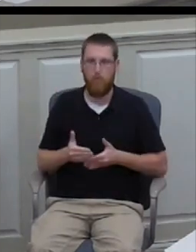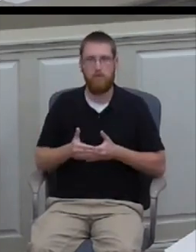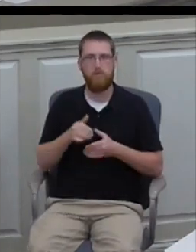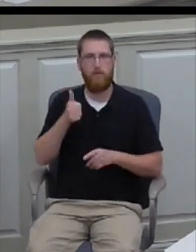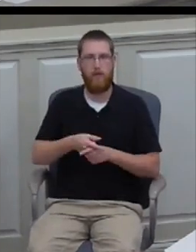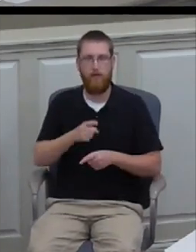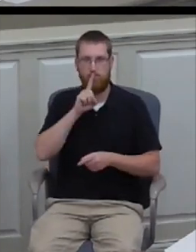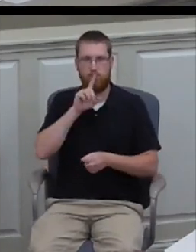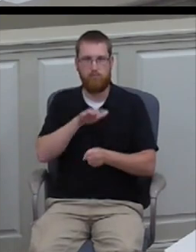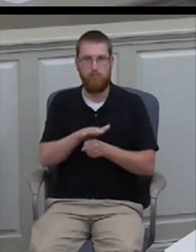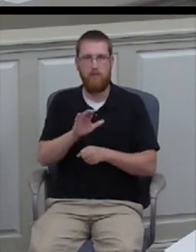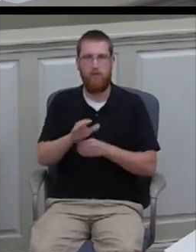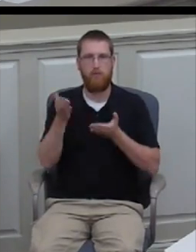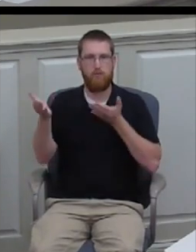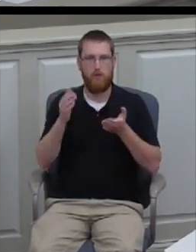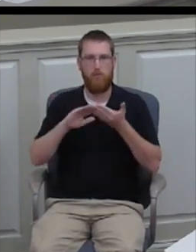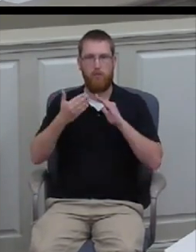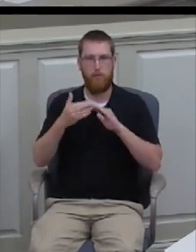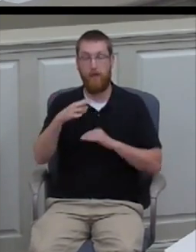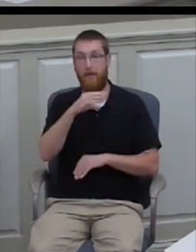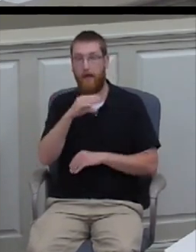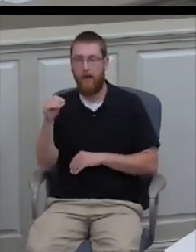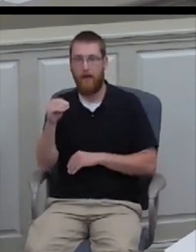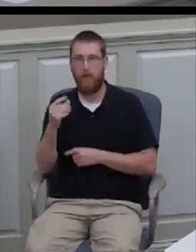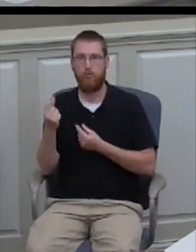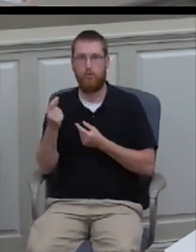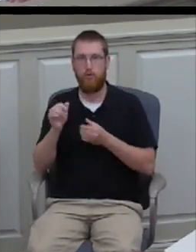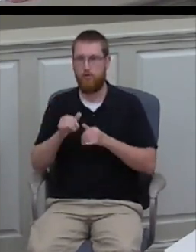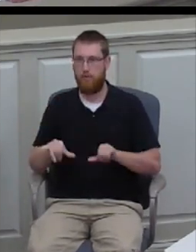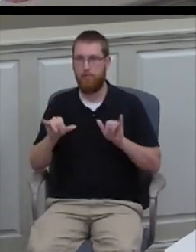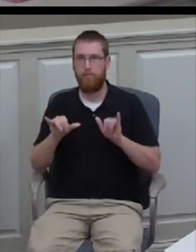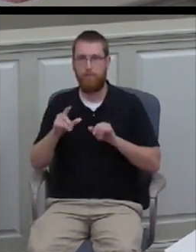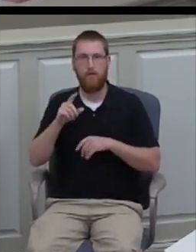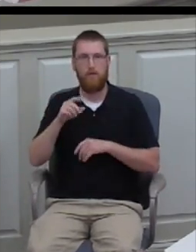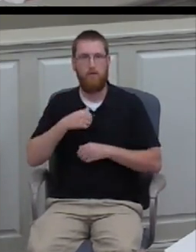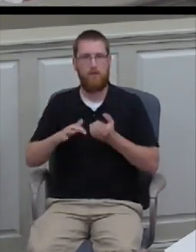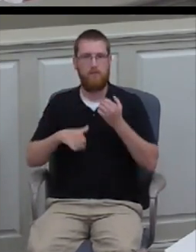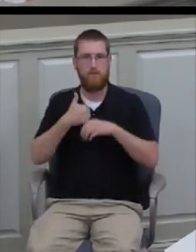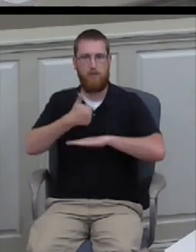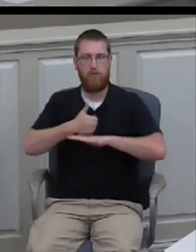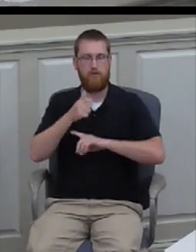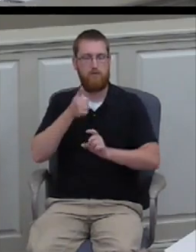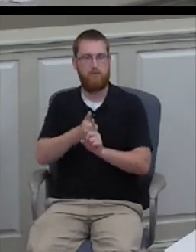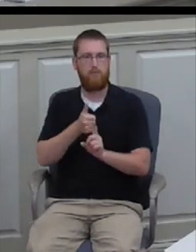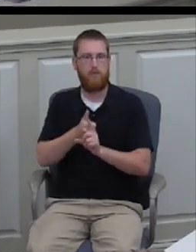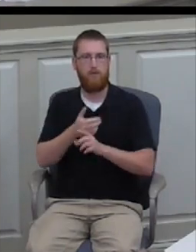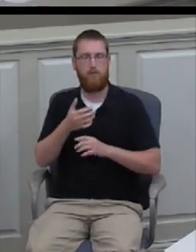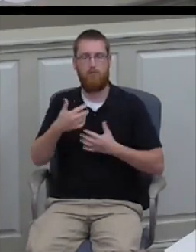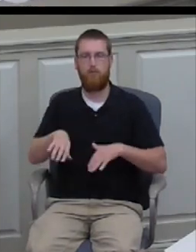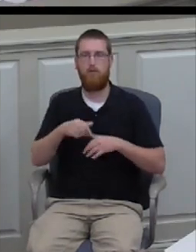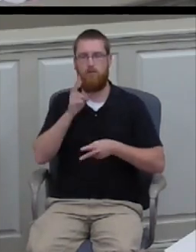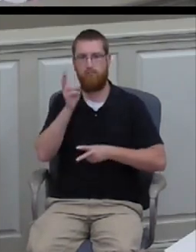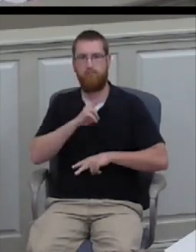a dedicated service to their communities and, in doing so, have established for themselves an enviable